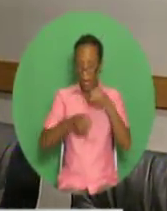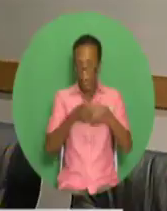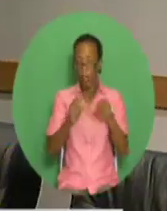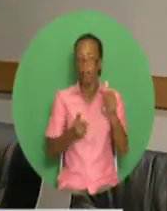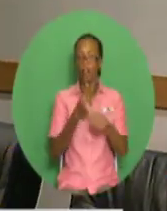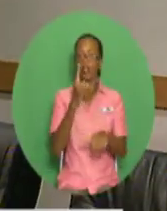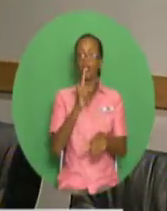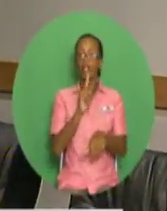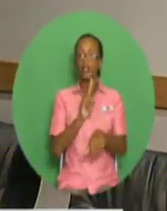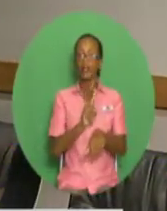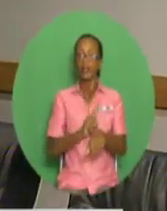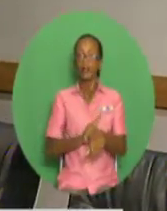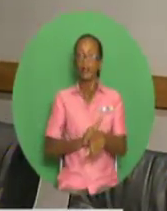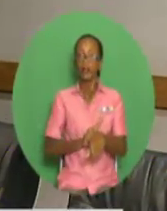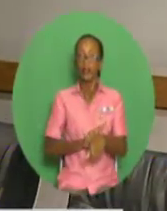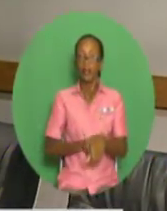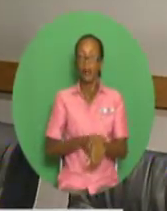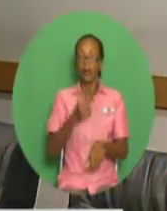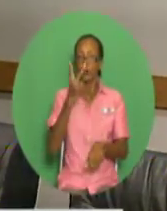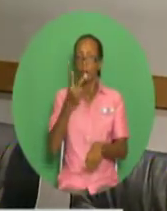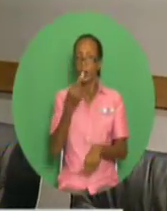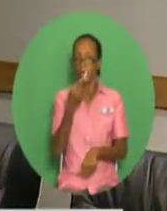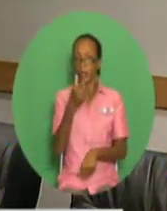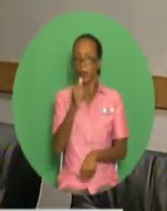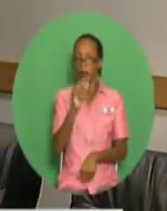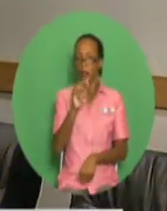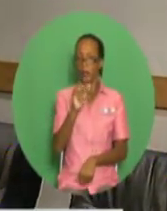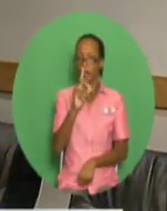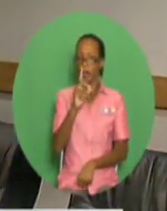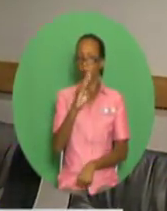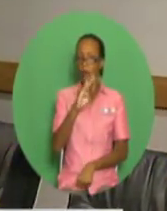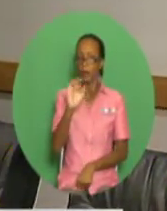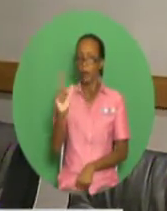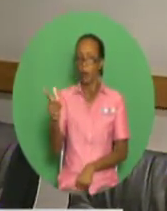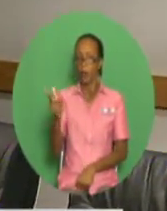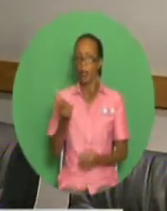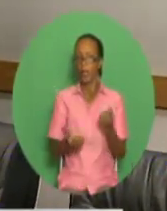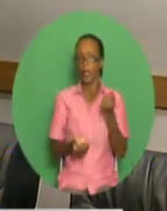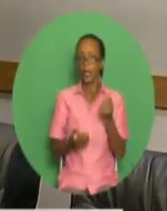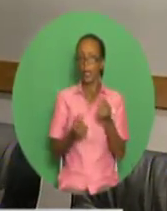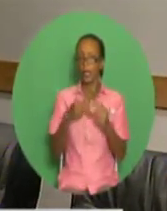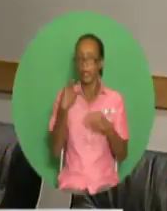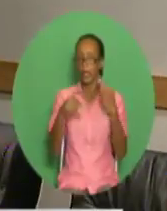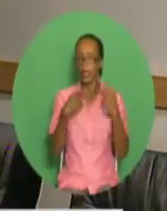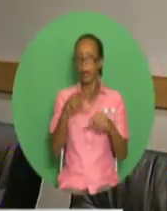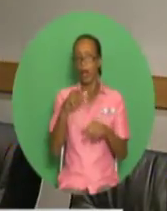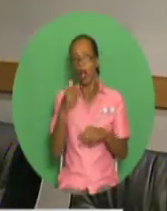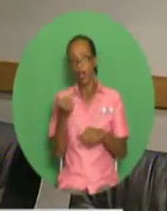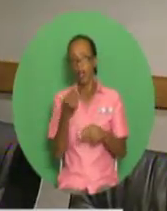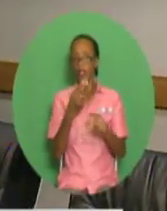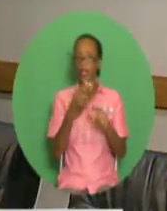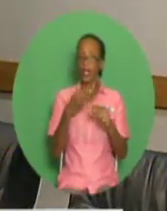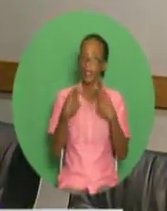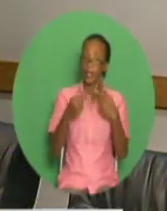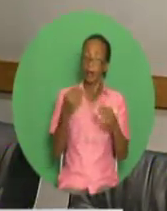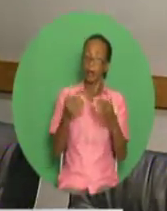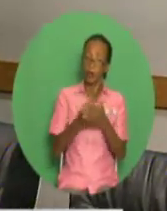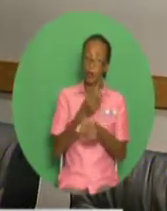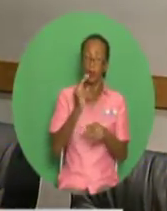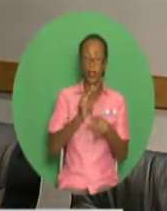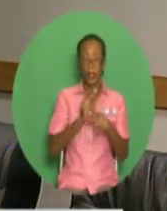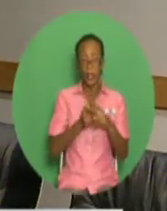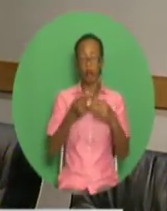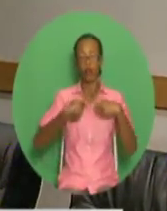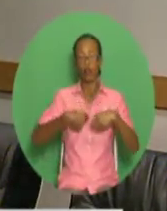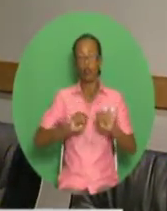first handball game in Trinidad and Tobago. And also there's a new game called street tennis that has taken off in Trinidad